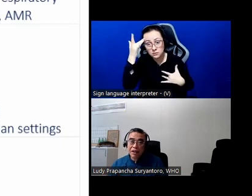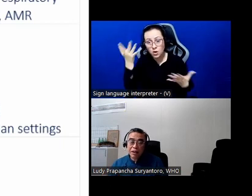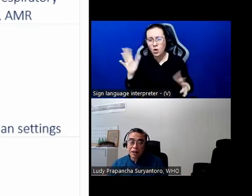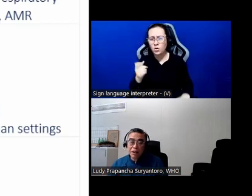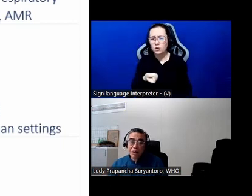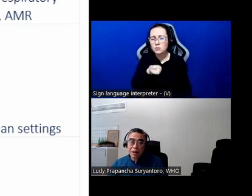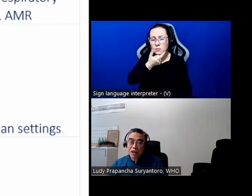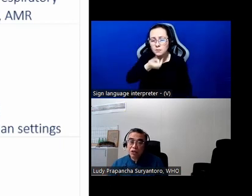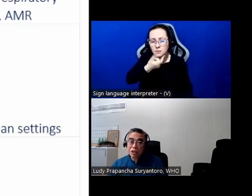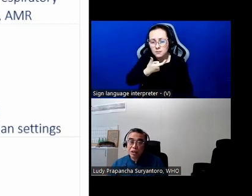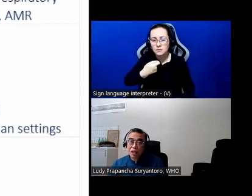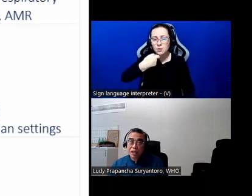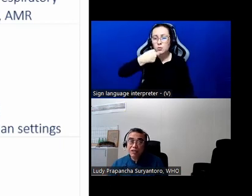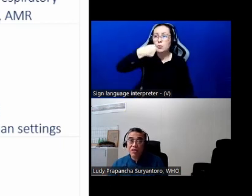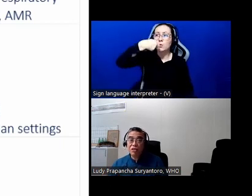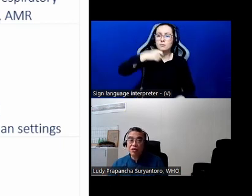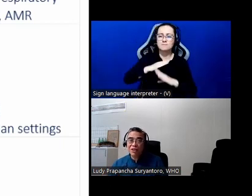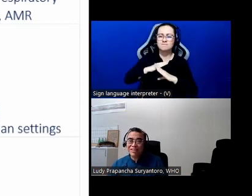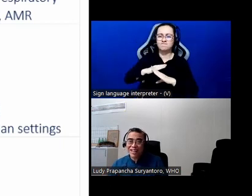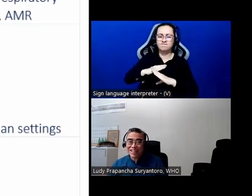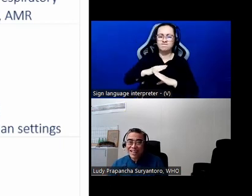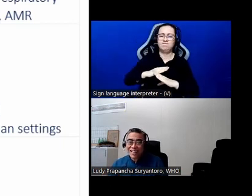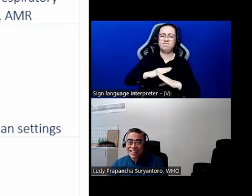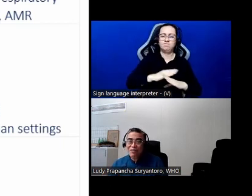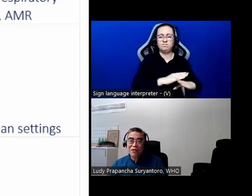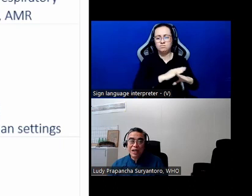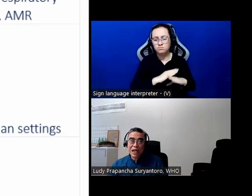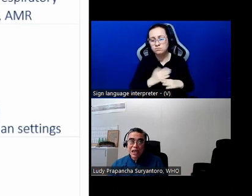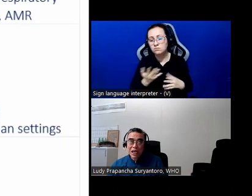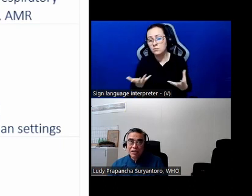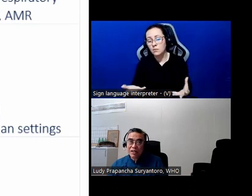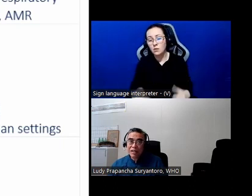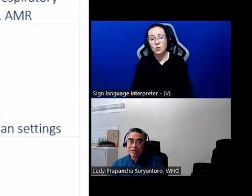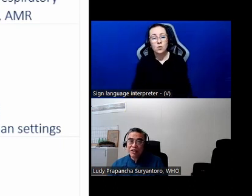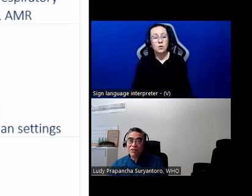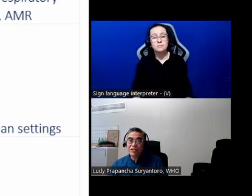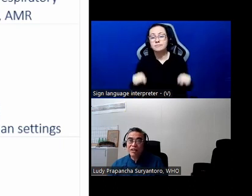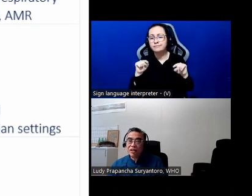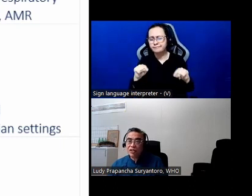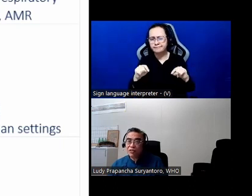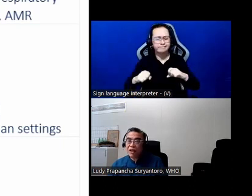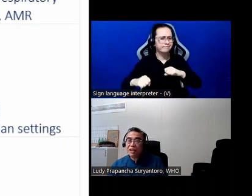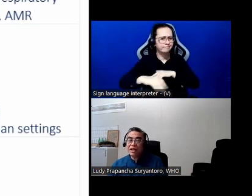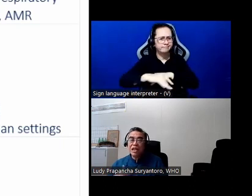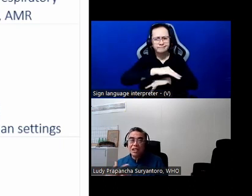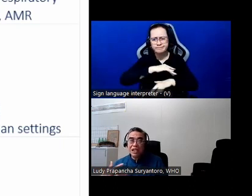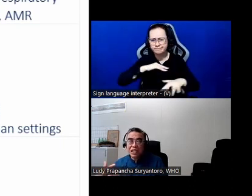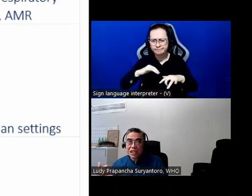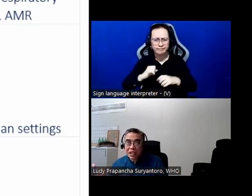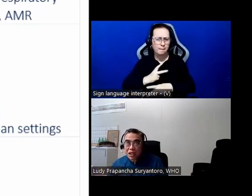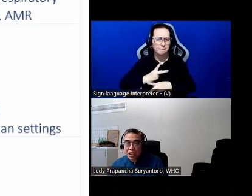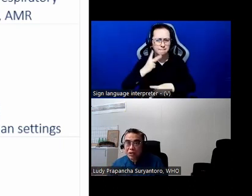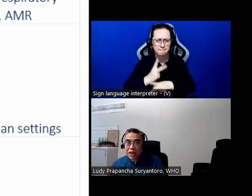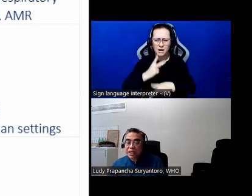risk, natural disasters risks that every city is facing, such as flooding,